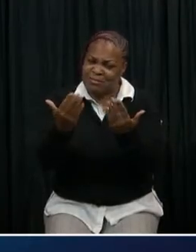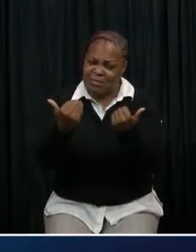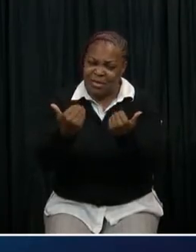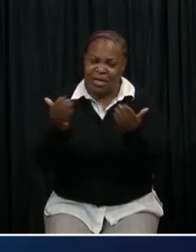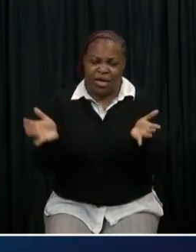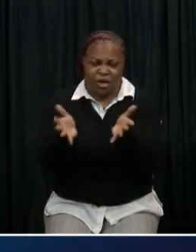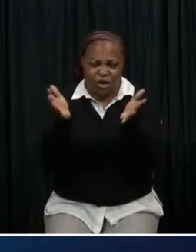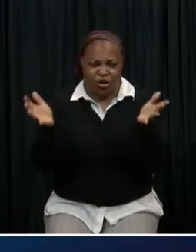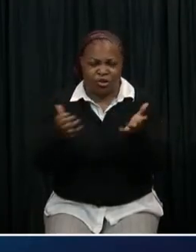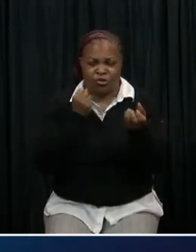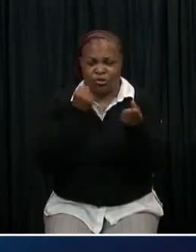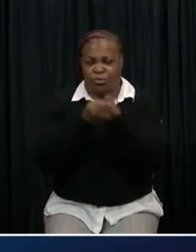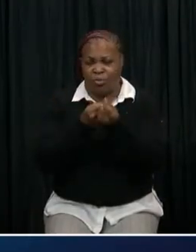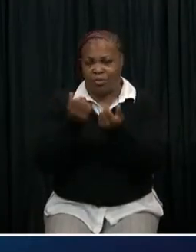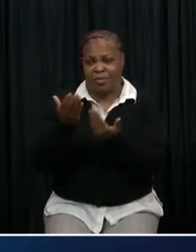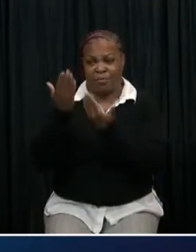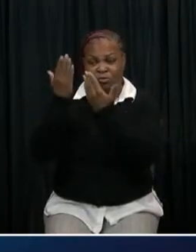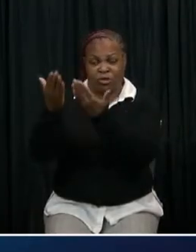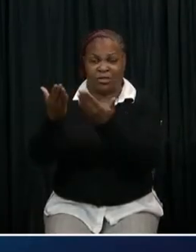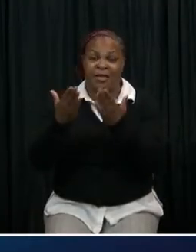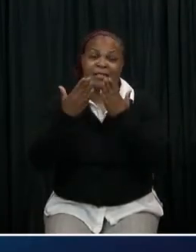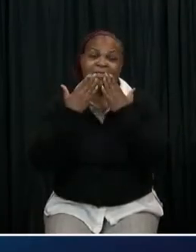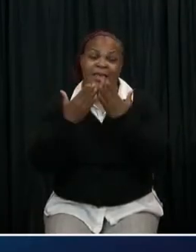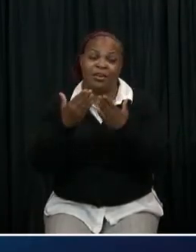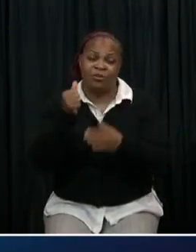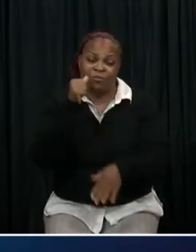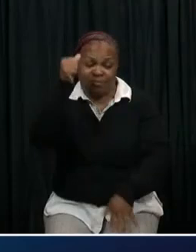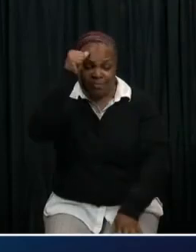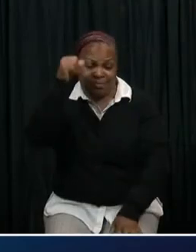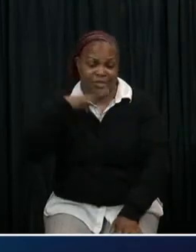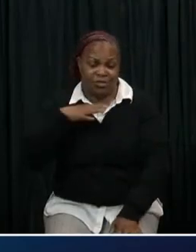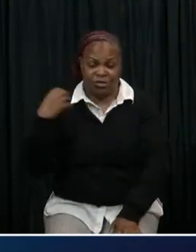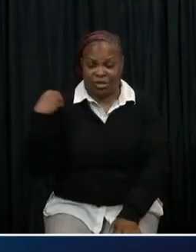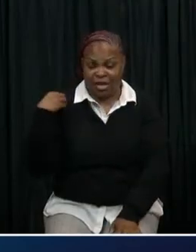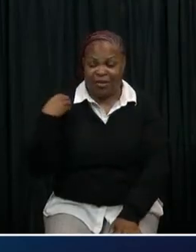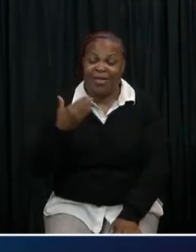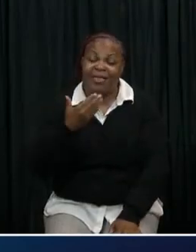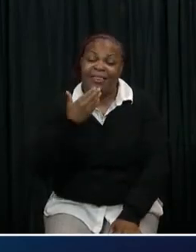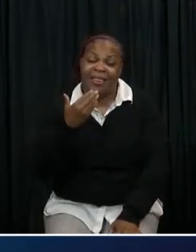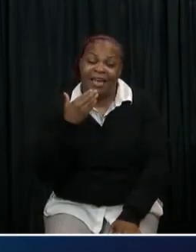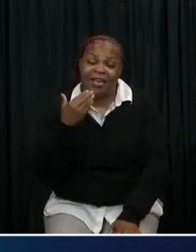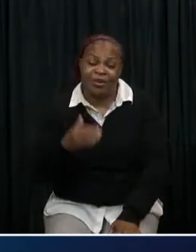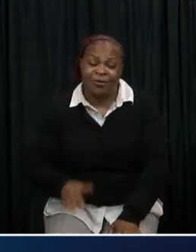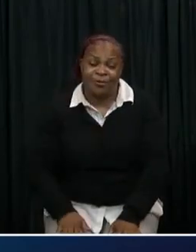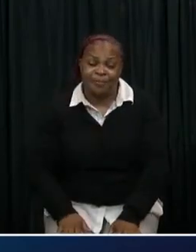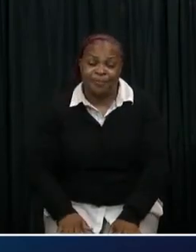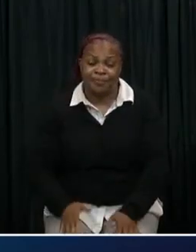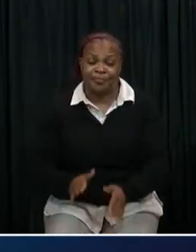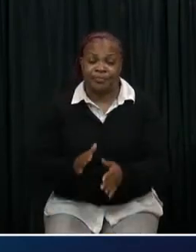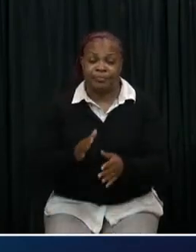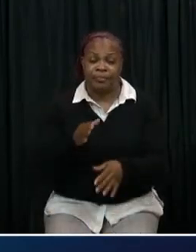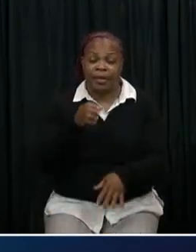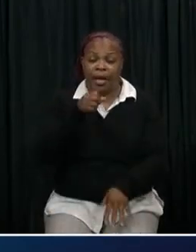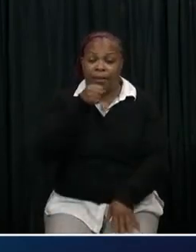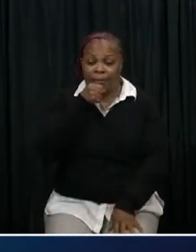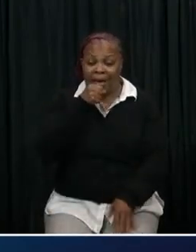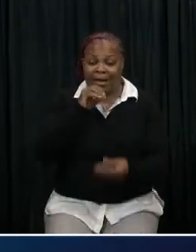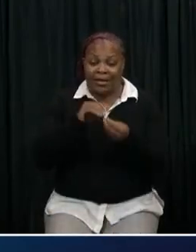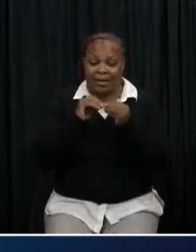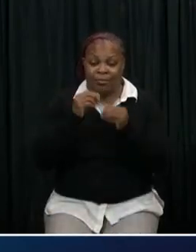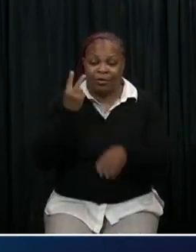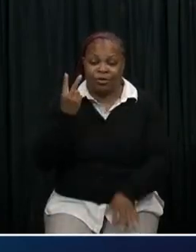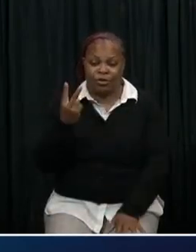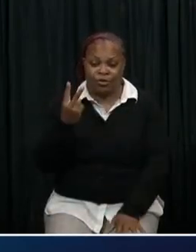of this motion. Thank you, Mr. Chair. Thank you, Sister Diana. And then we have in mic number